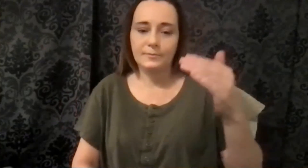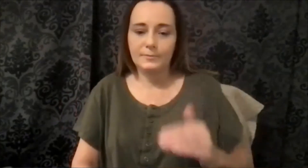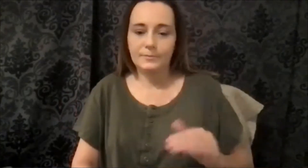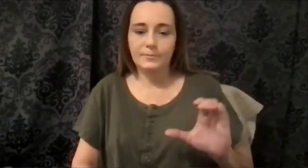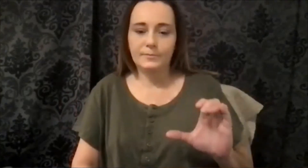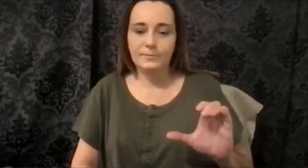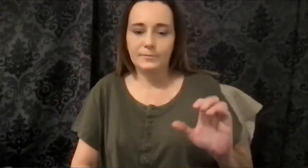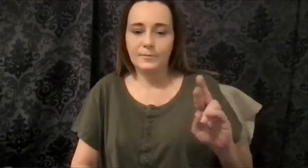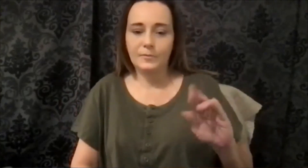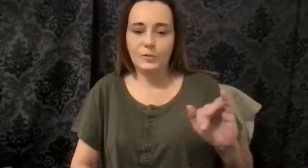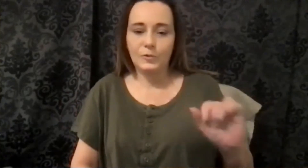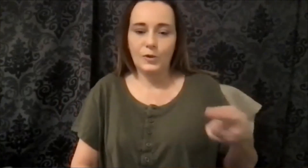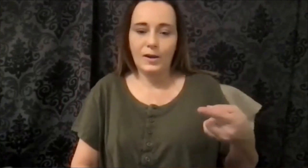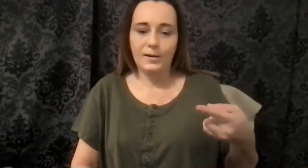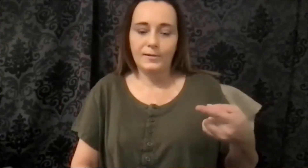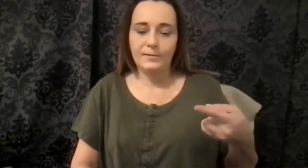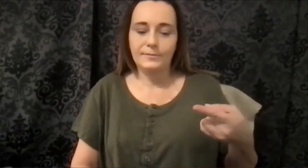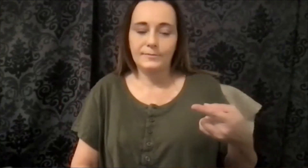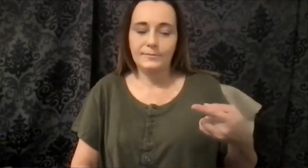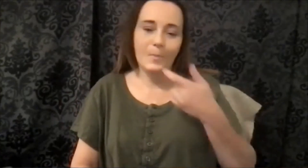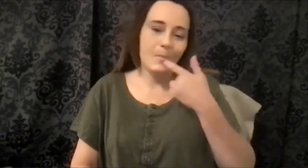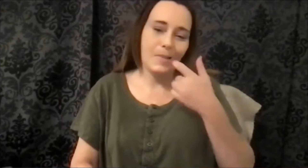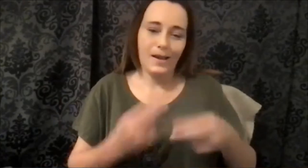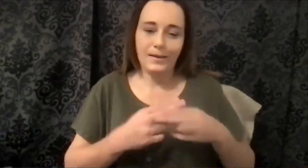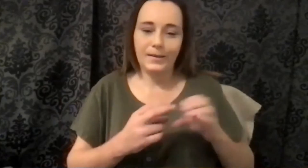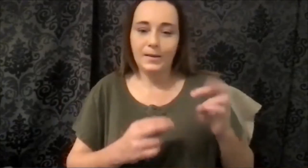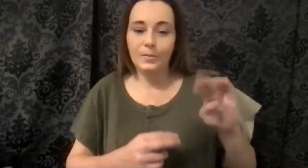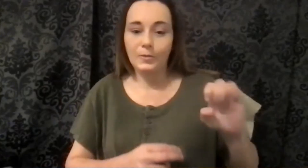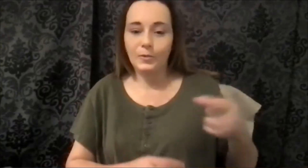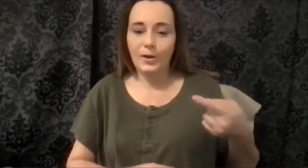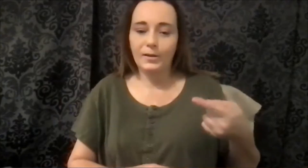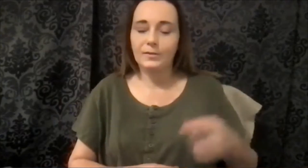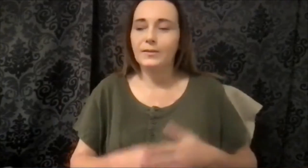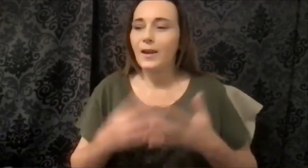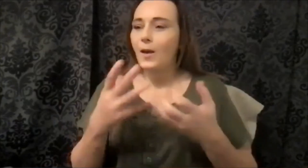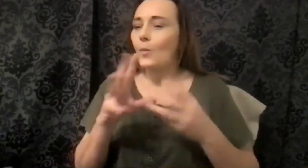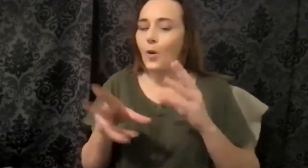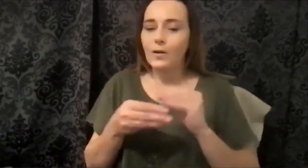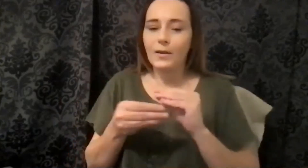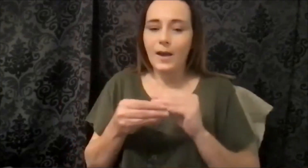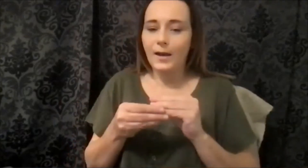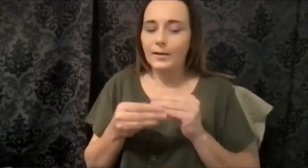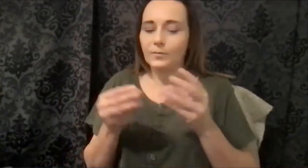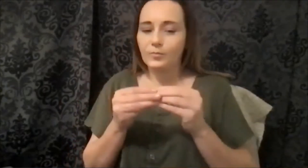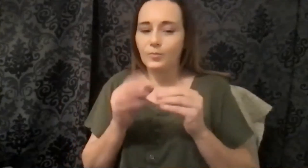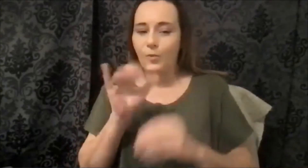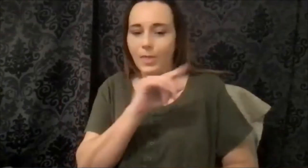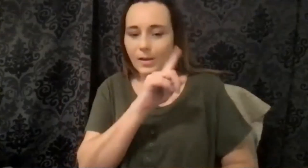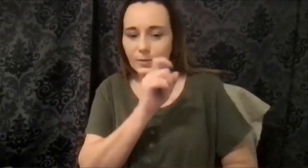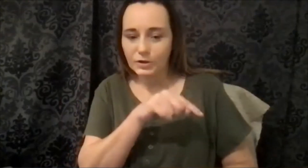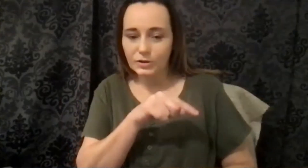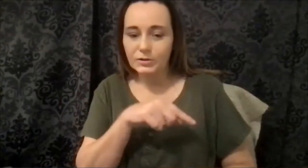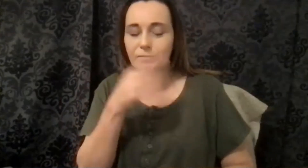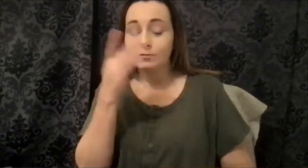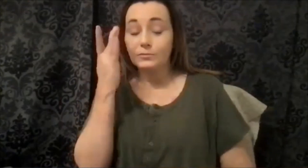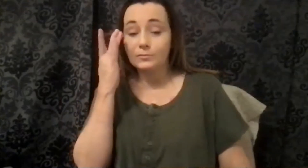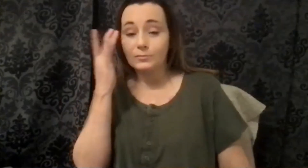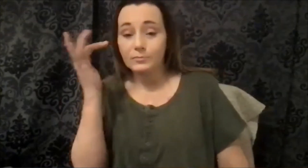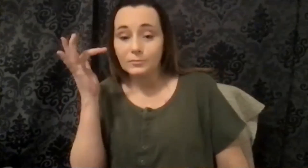I'm Maggie Craig. And I just wanted to add something to that question,